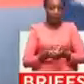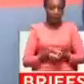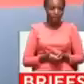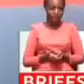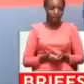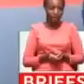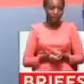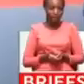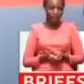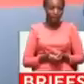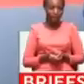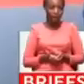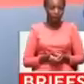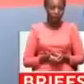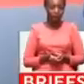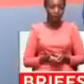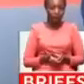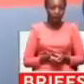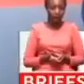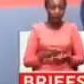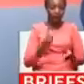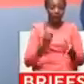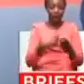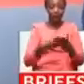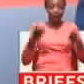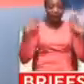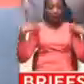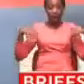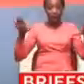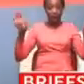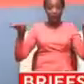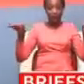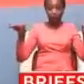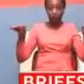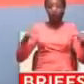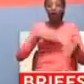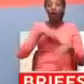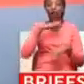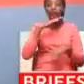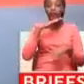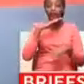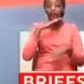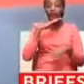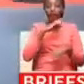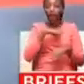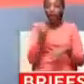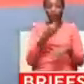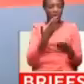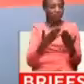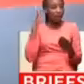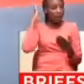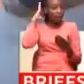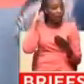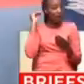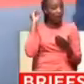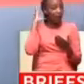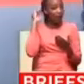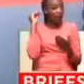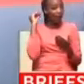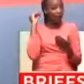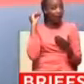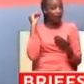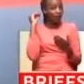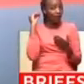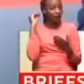Grim Reaper is the angel of death. He's wearing like a black hood. A black hoodie that covers,